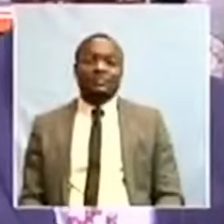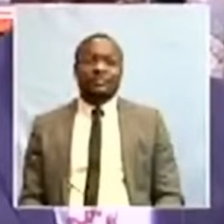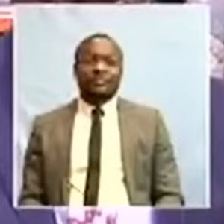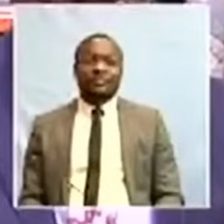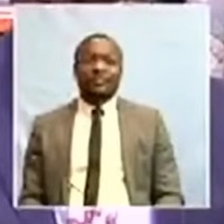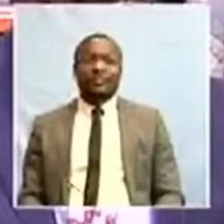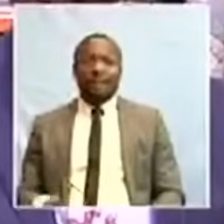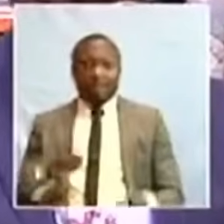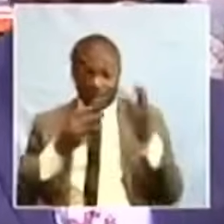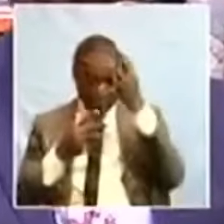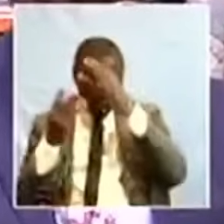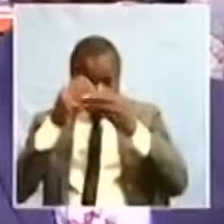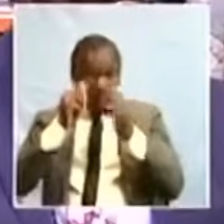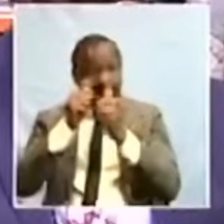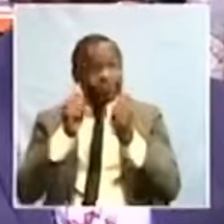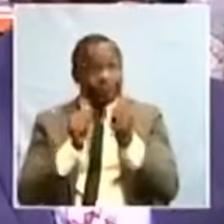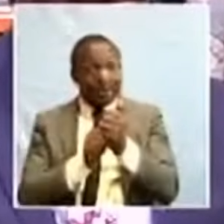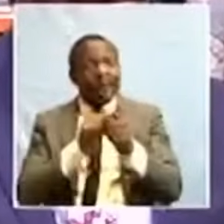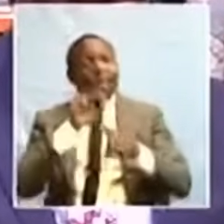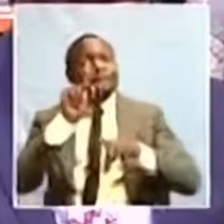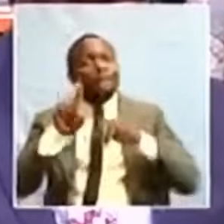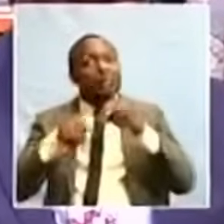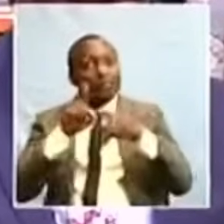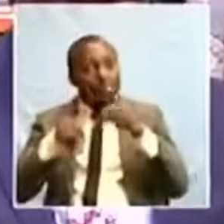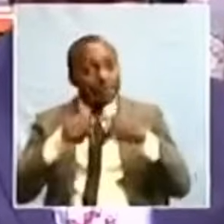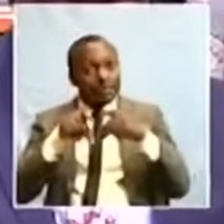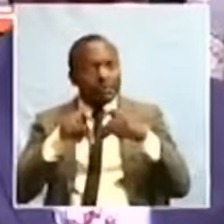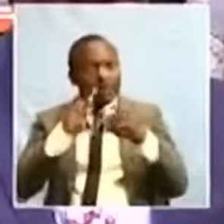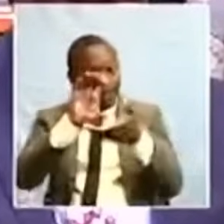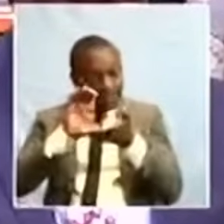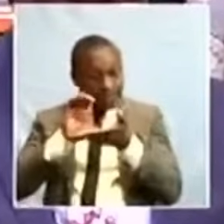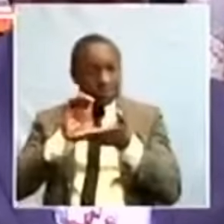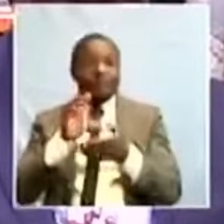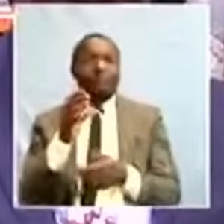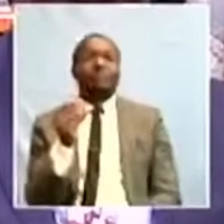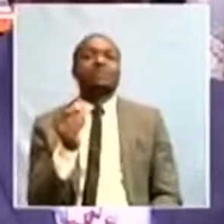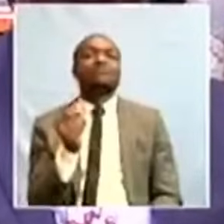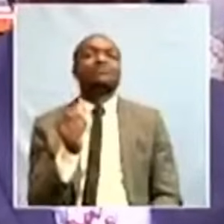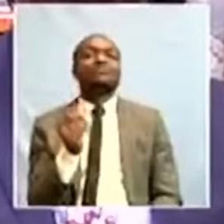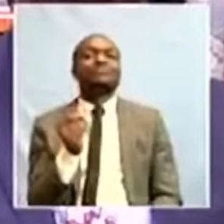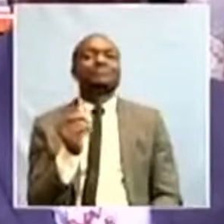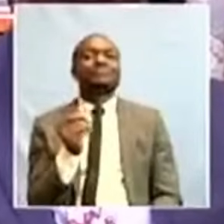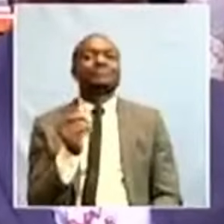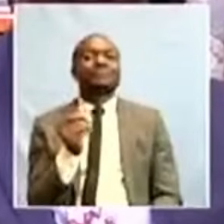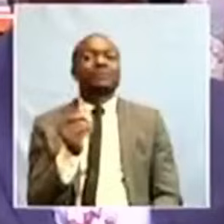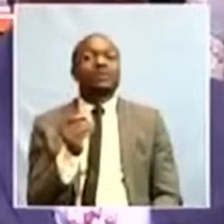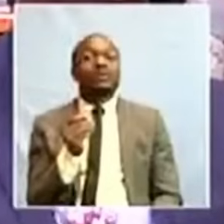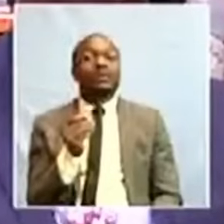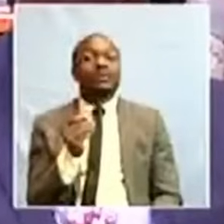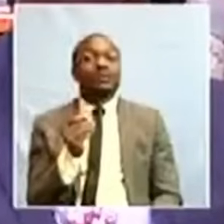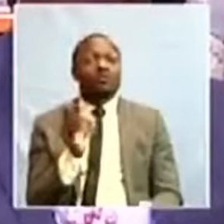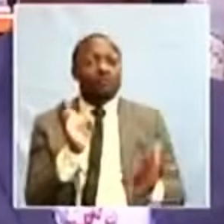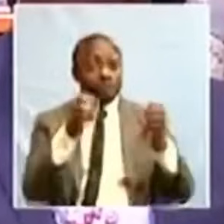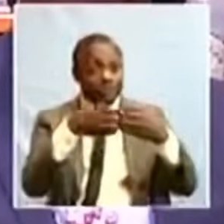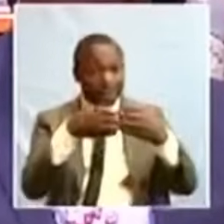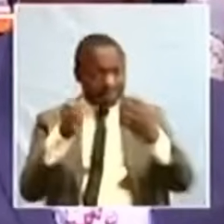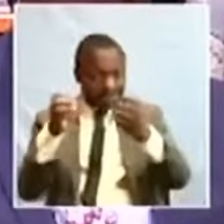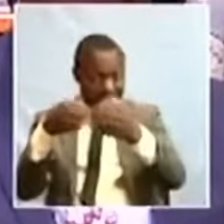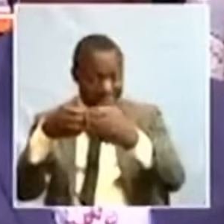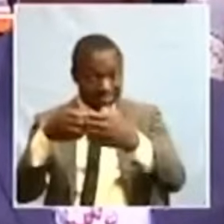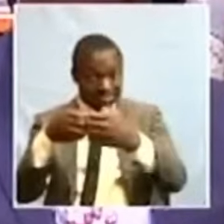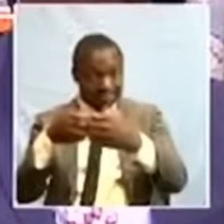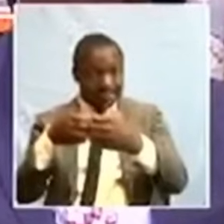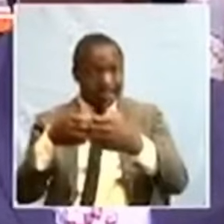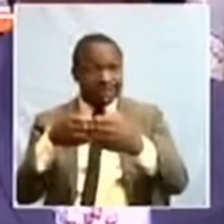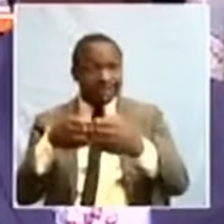the concern is about the individuals that have borrowed from the banks. And